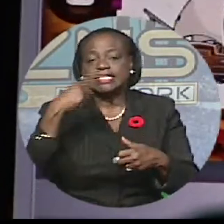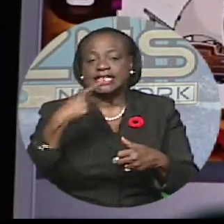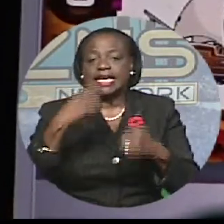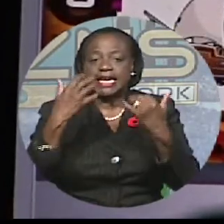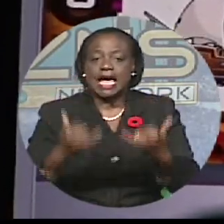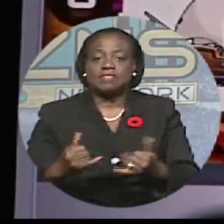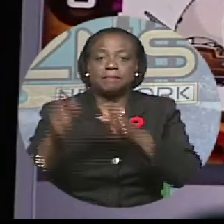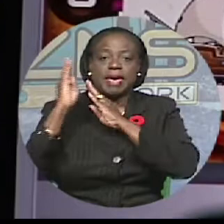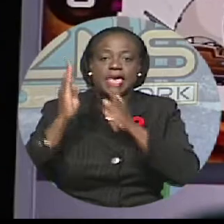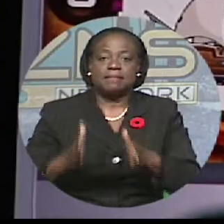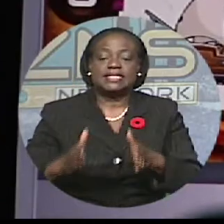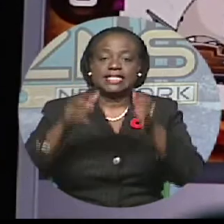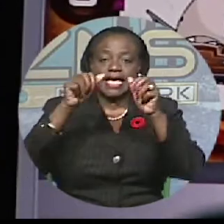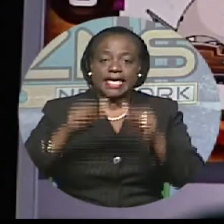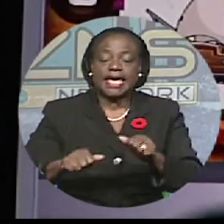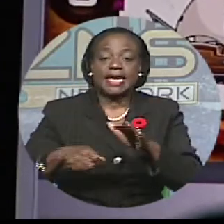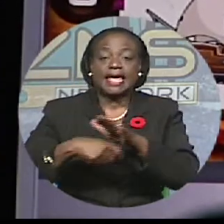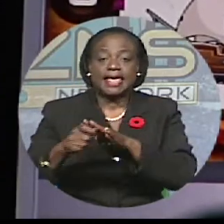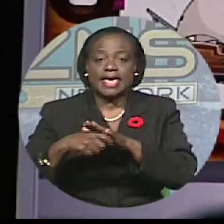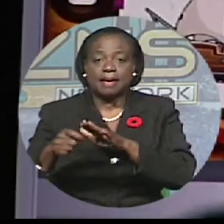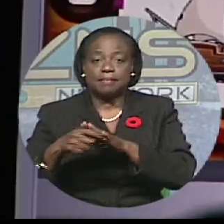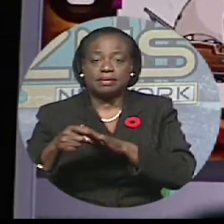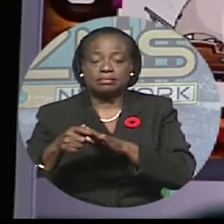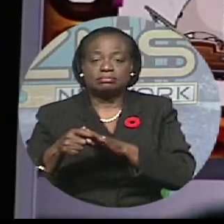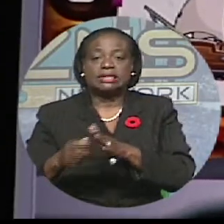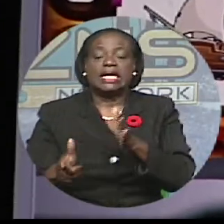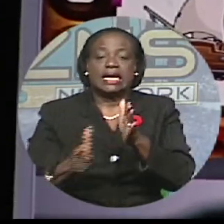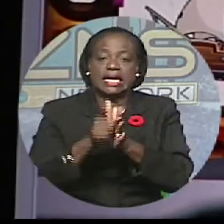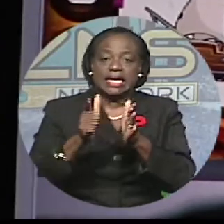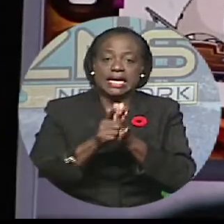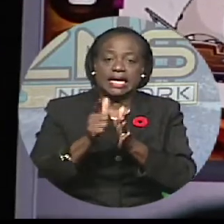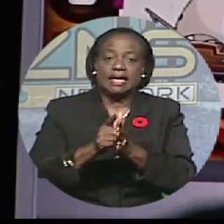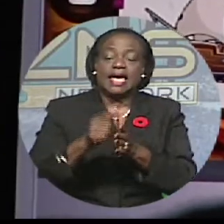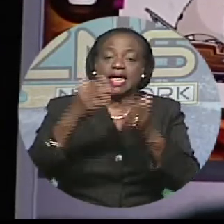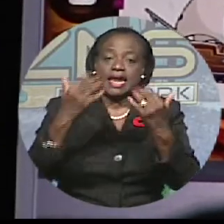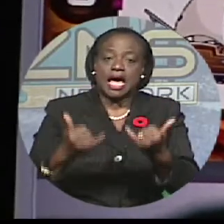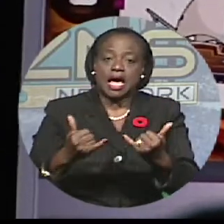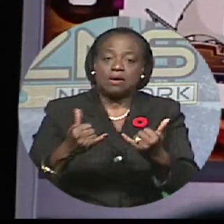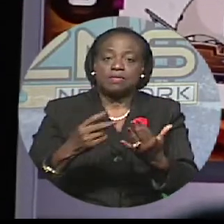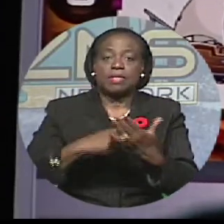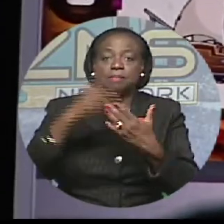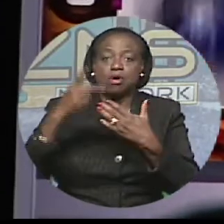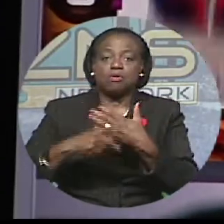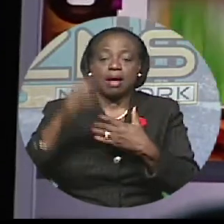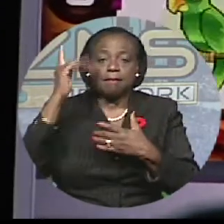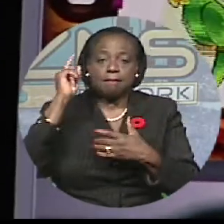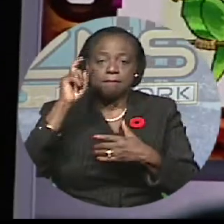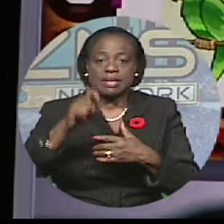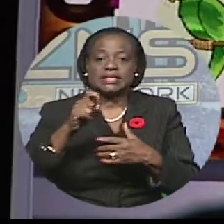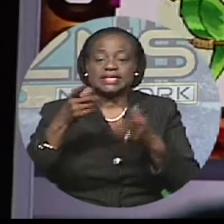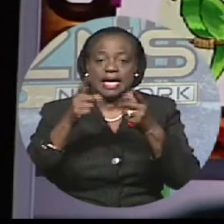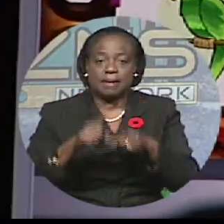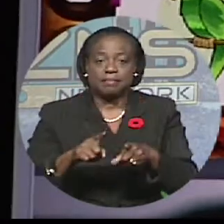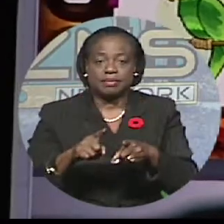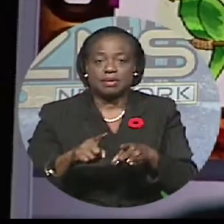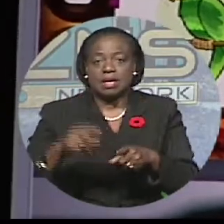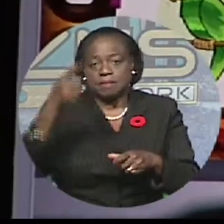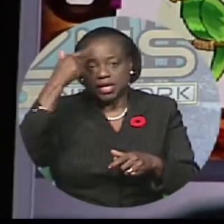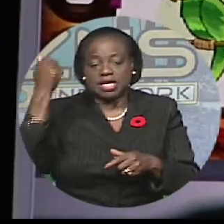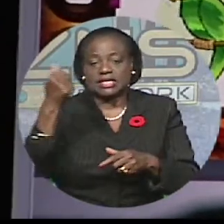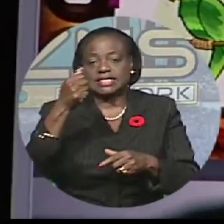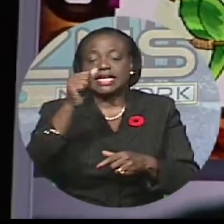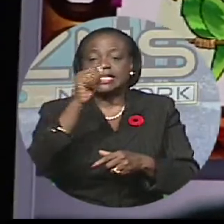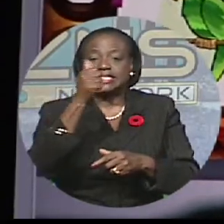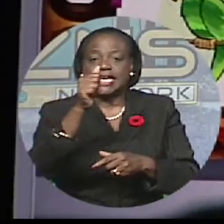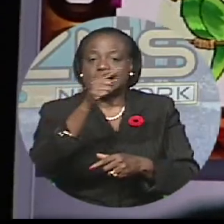Dr. Allen says he believes the program is going to be crucial as 10 to 20% of gamblers develop an addiction. He says there is no